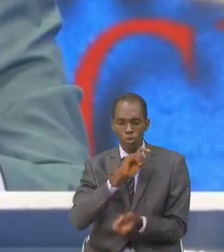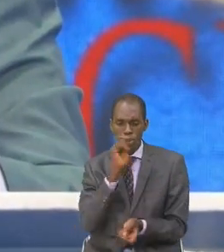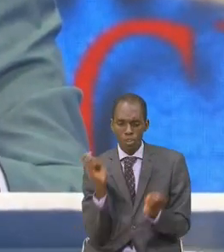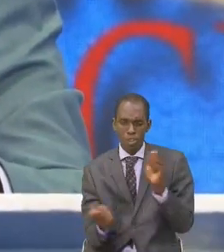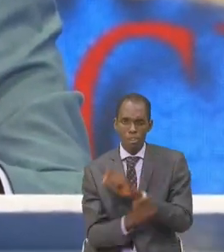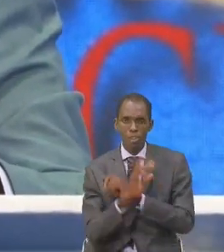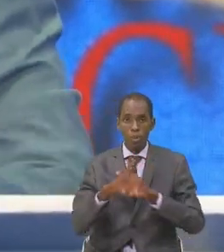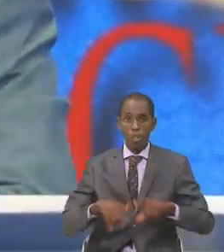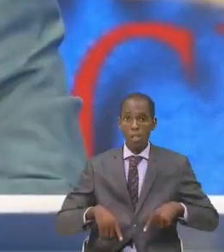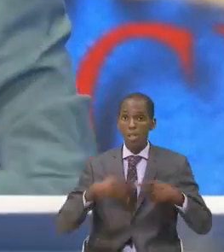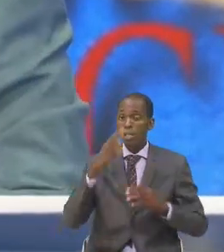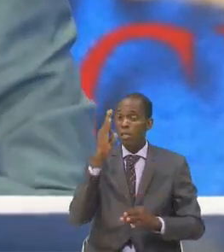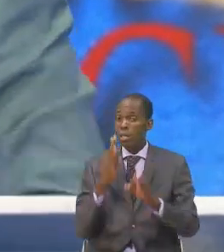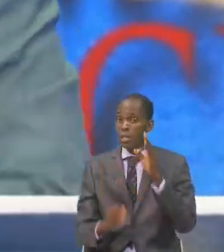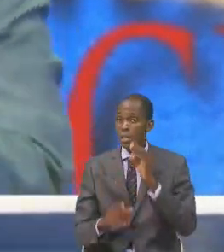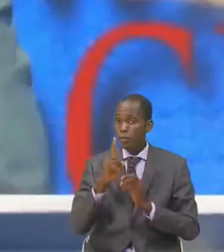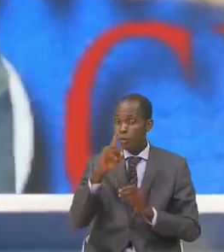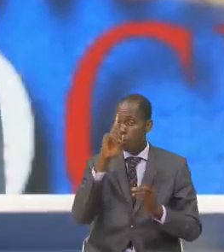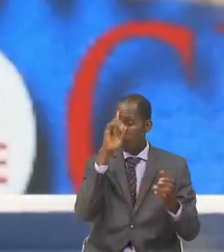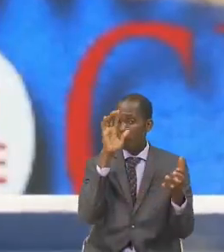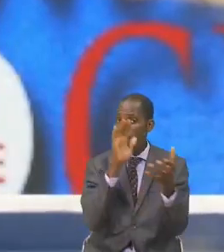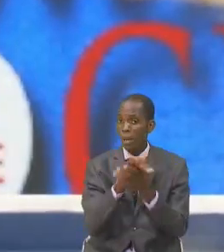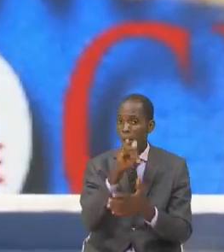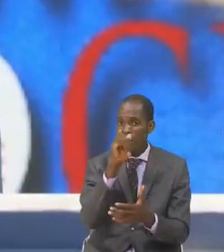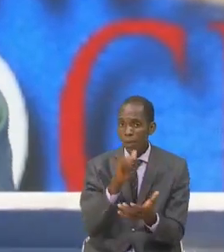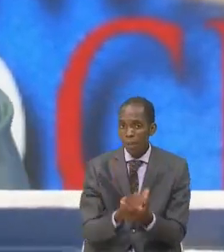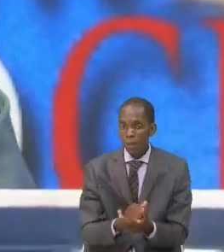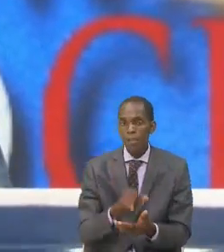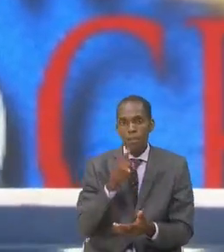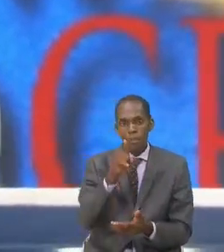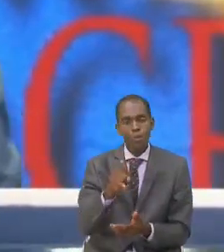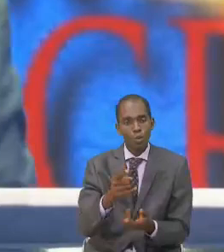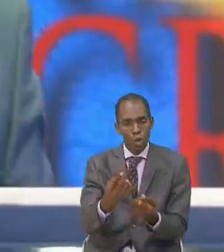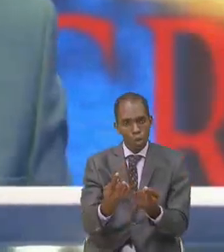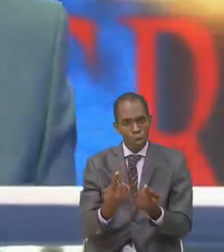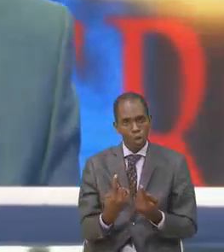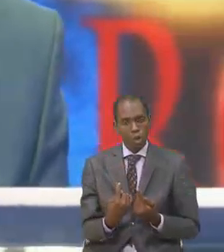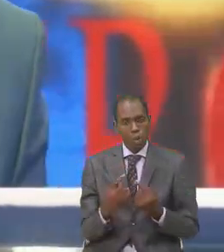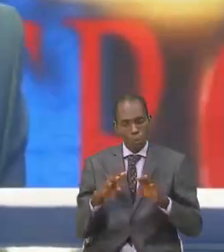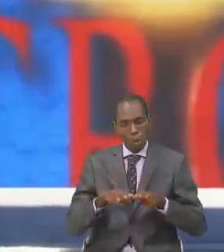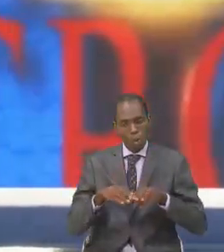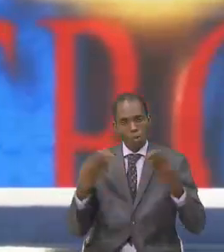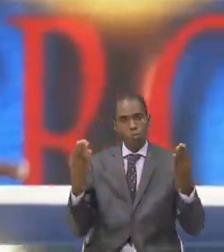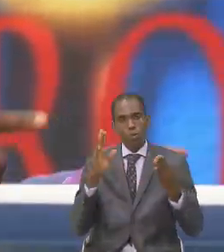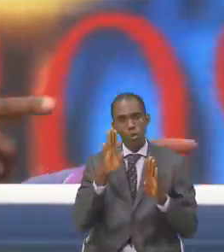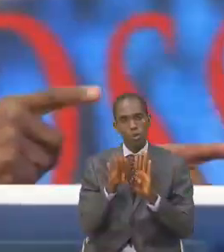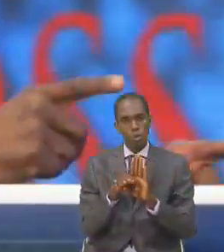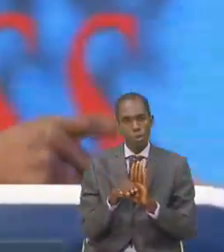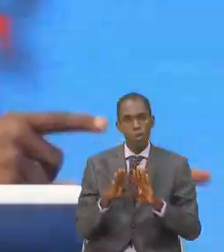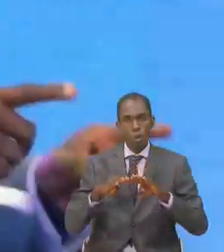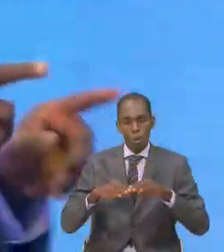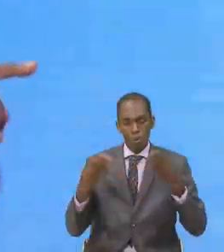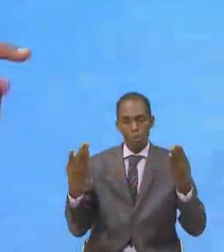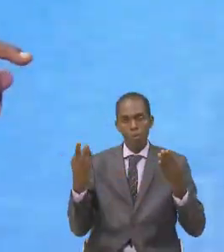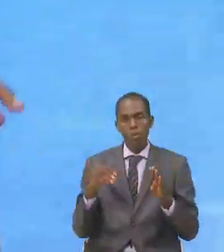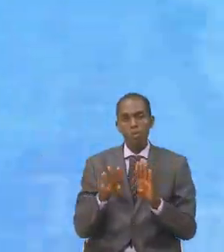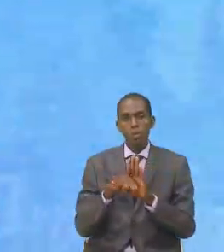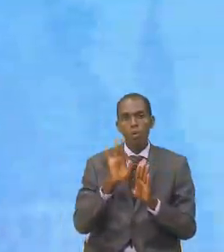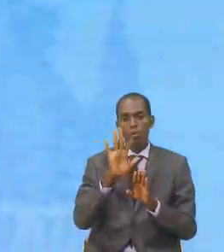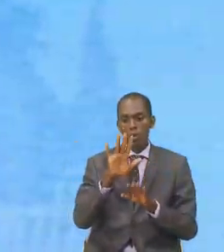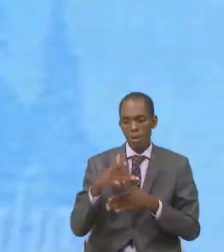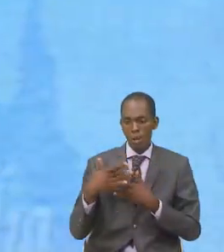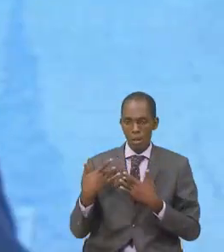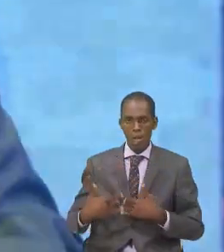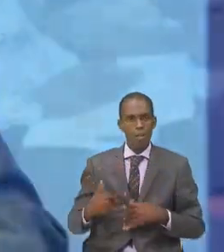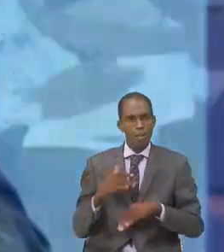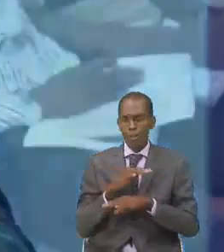joy of salvation. It's going to turn your life around. If you believe that, you come, you open